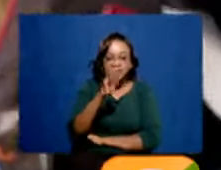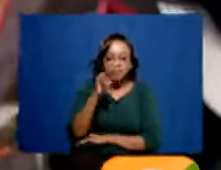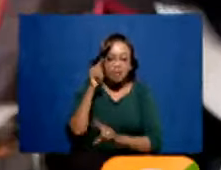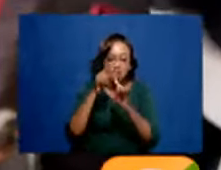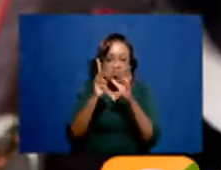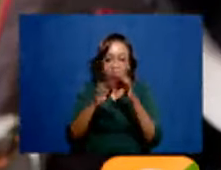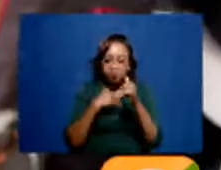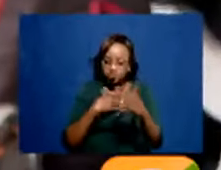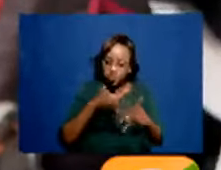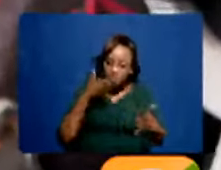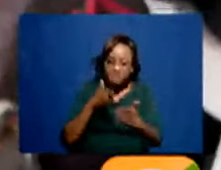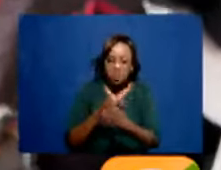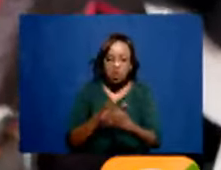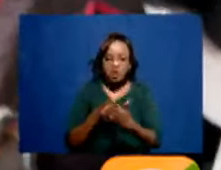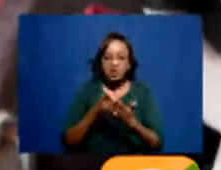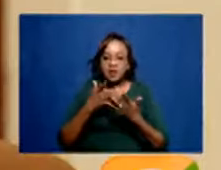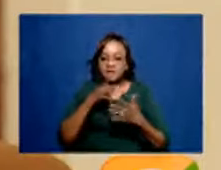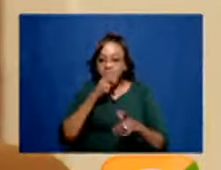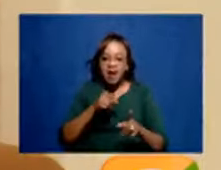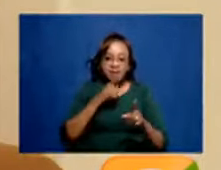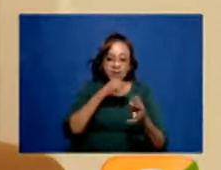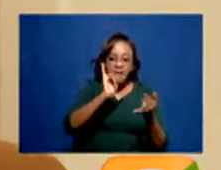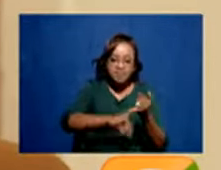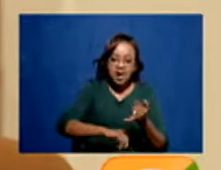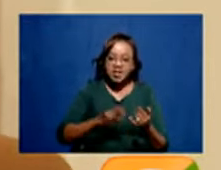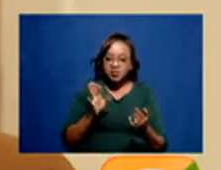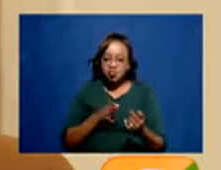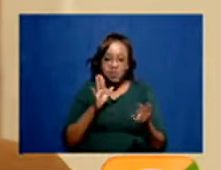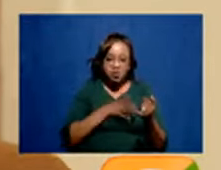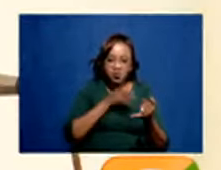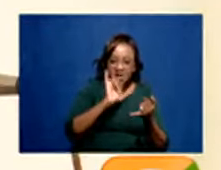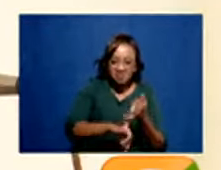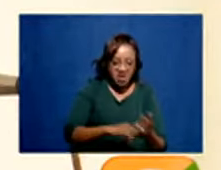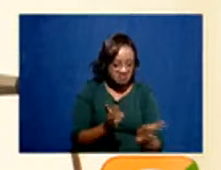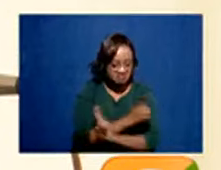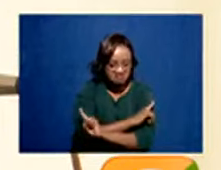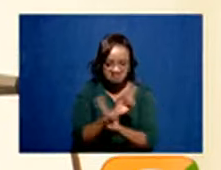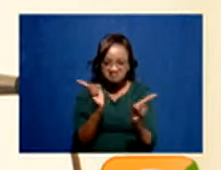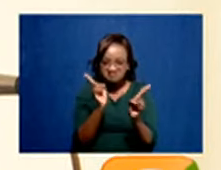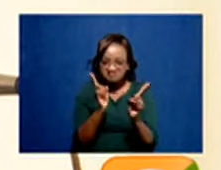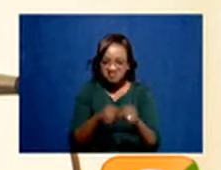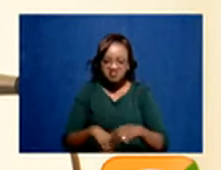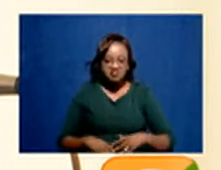homosexuality, same-sex unions, and LGBTQ activities.